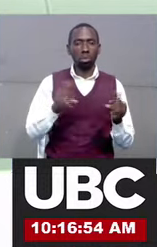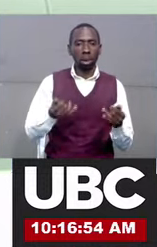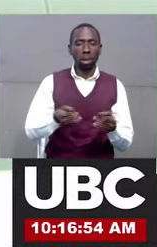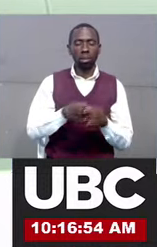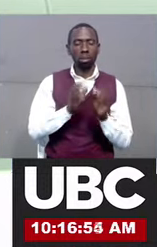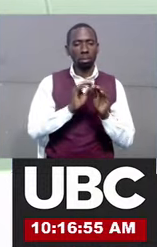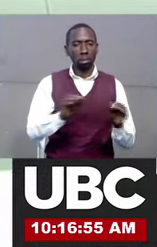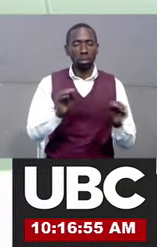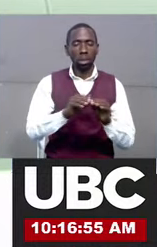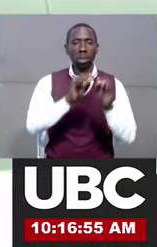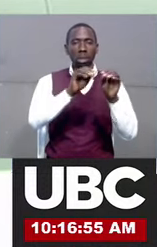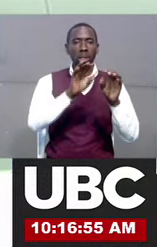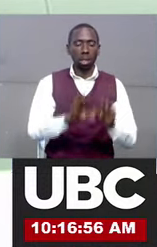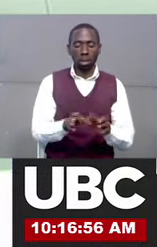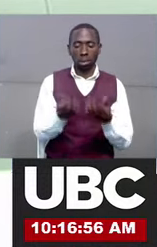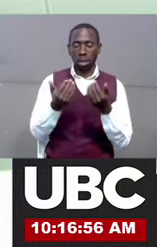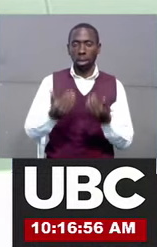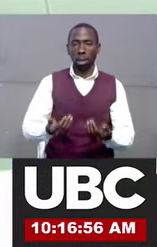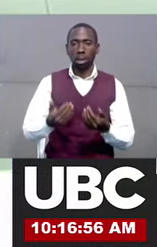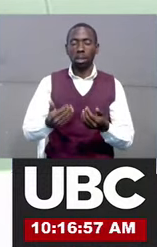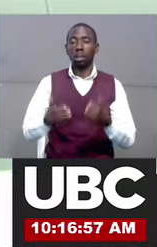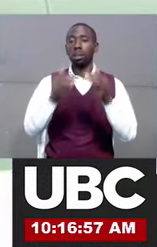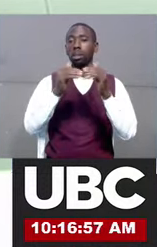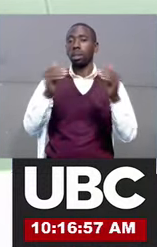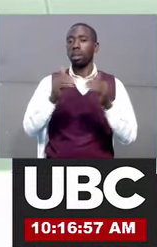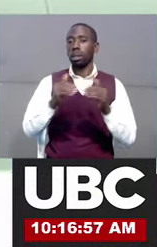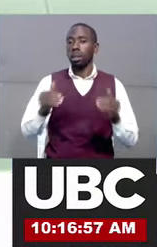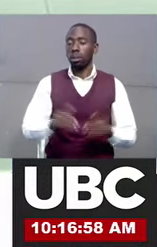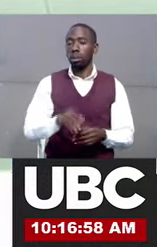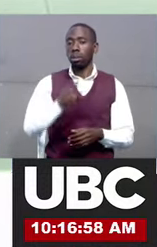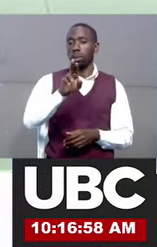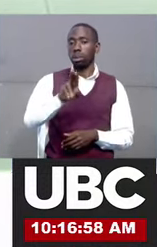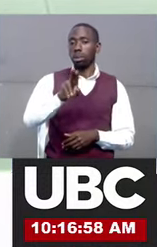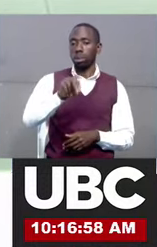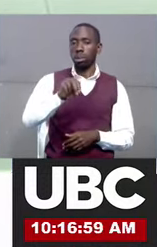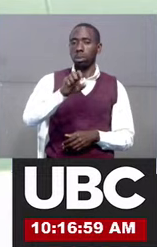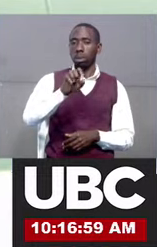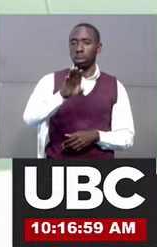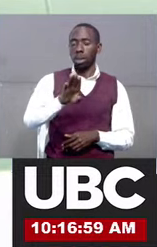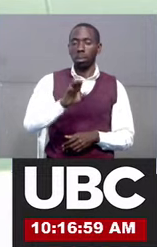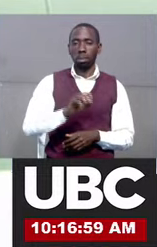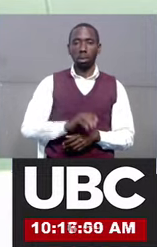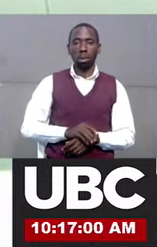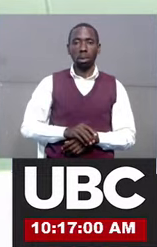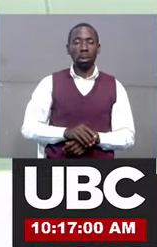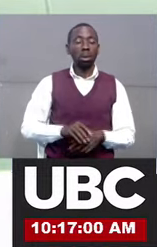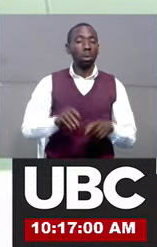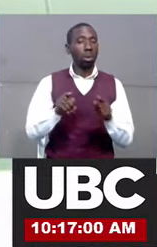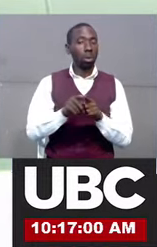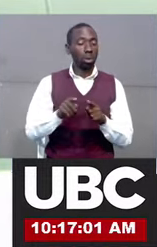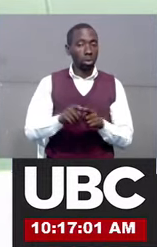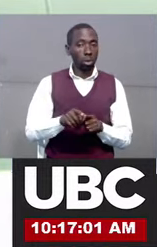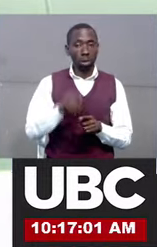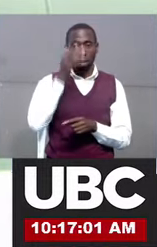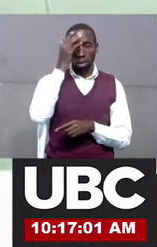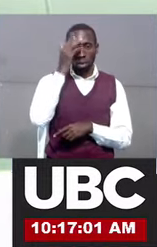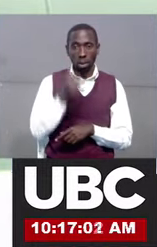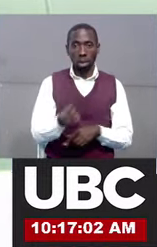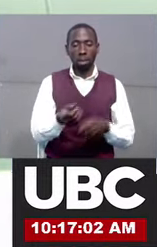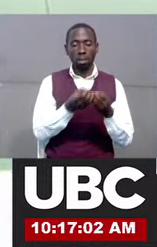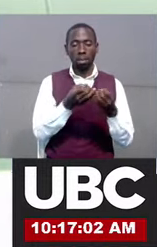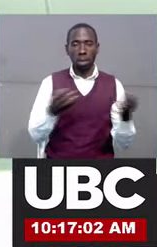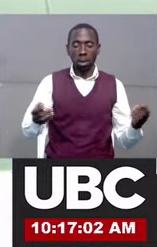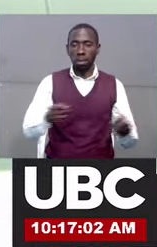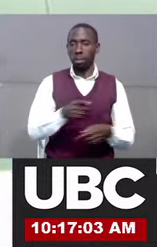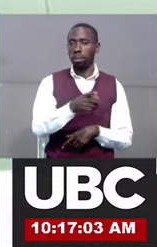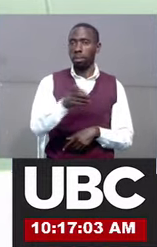current desired standard. This is by UNEB, which these teachers don't know about. And I think that's why most of them came